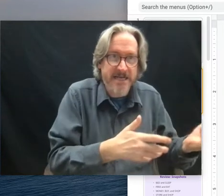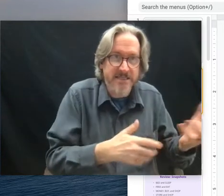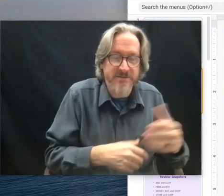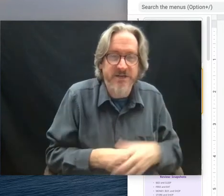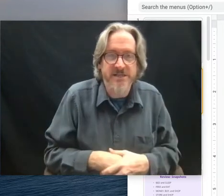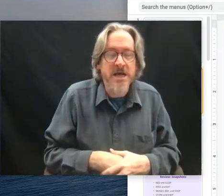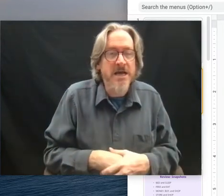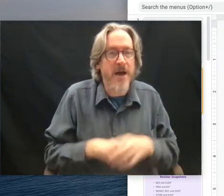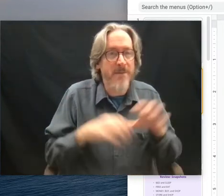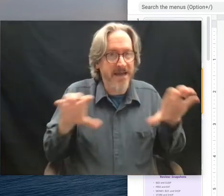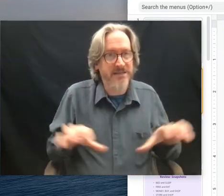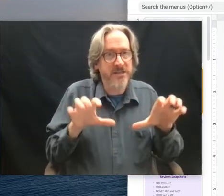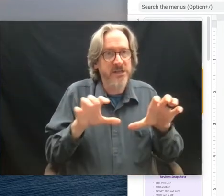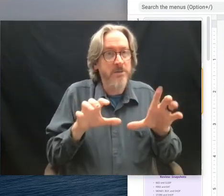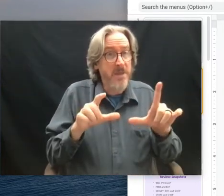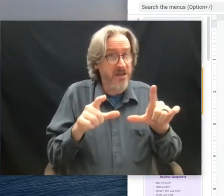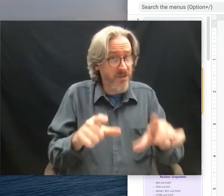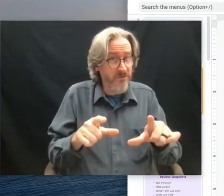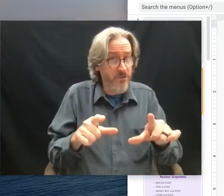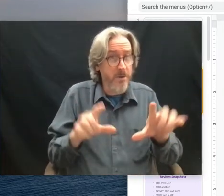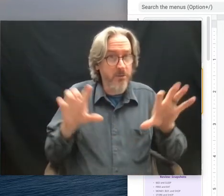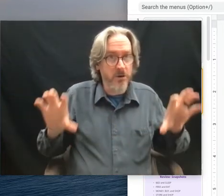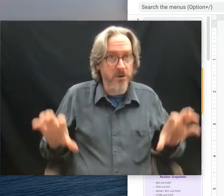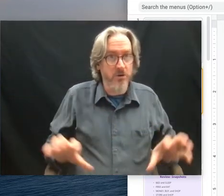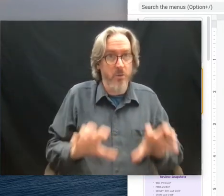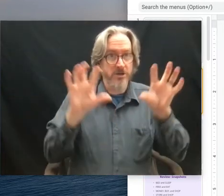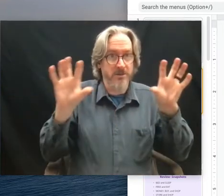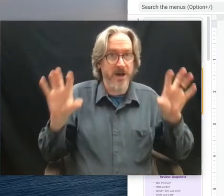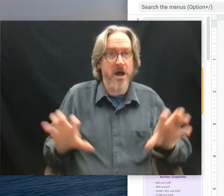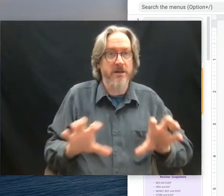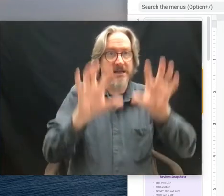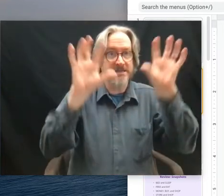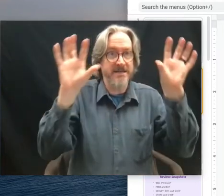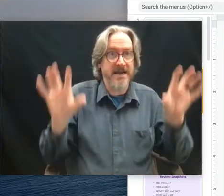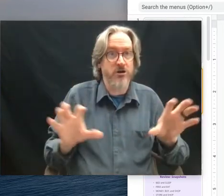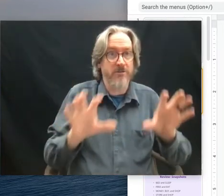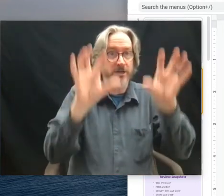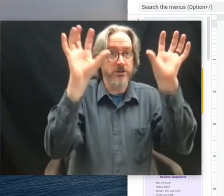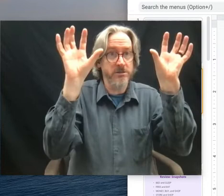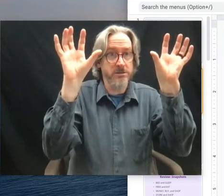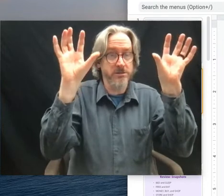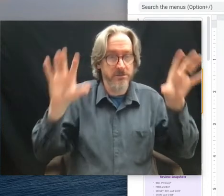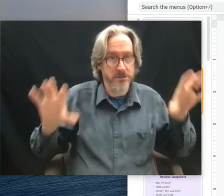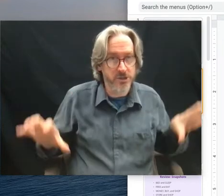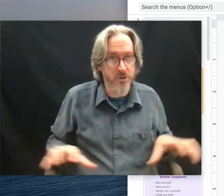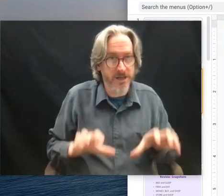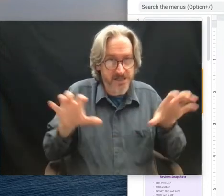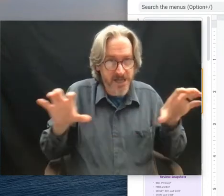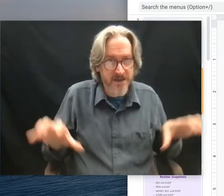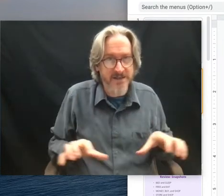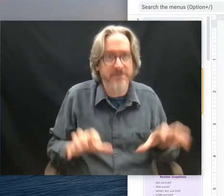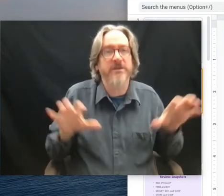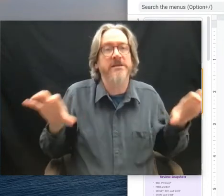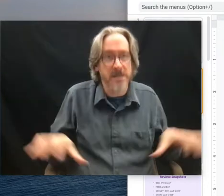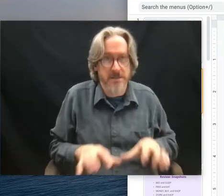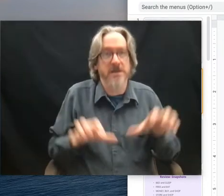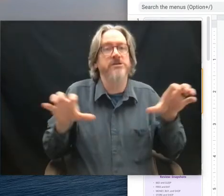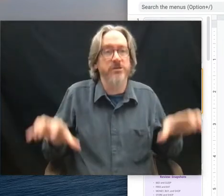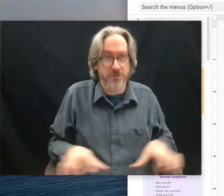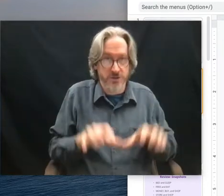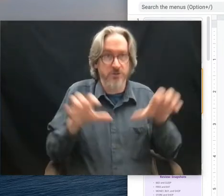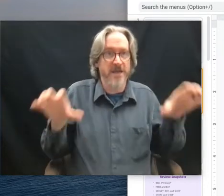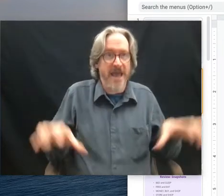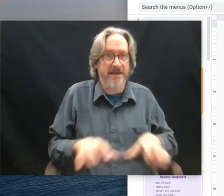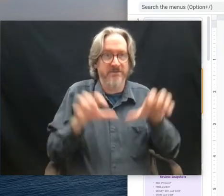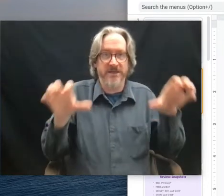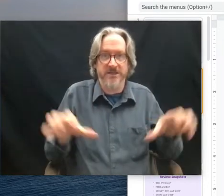daily activities. Activities, I think if you remember when we talked about holidays and decorations, so it's kind of that same thing, the things